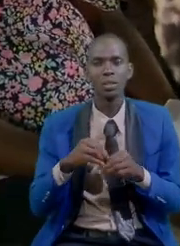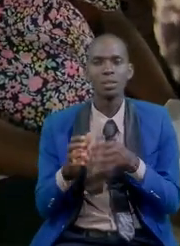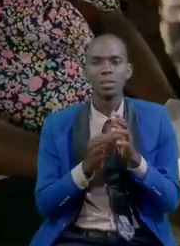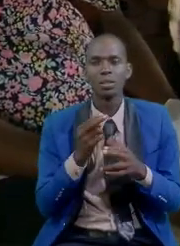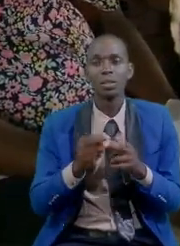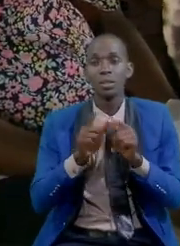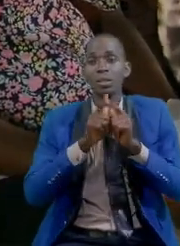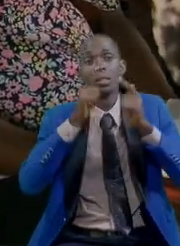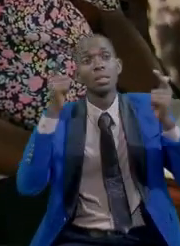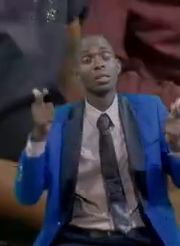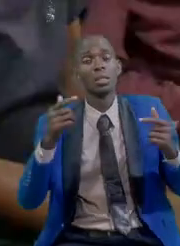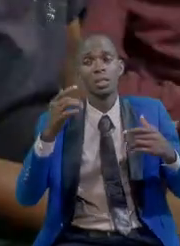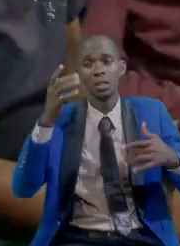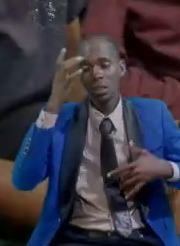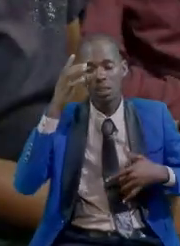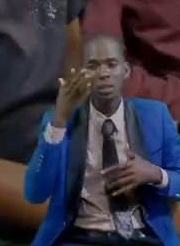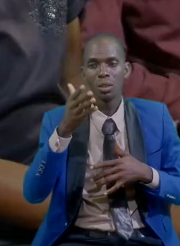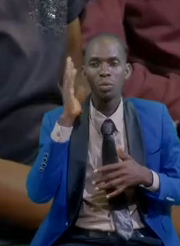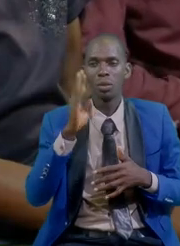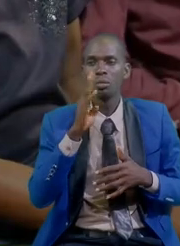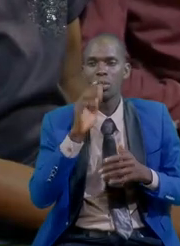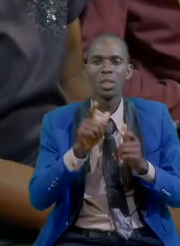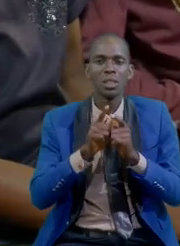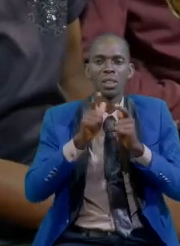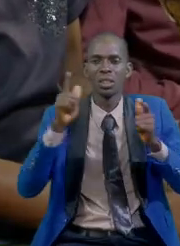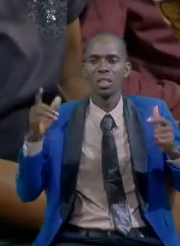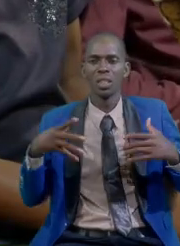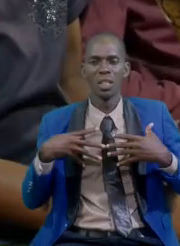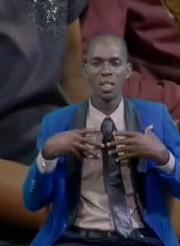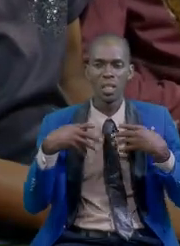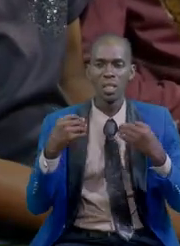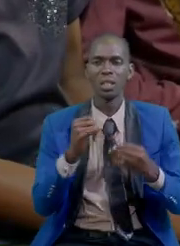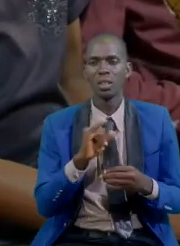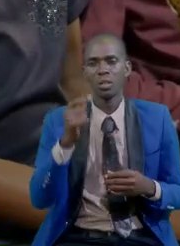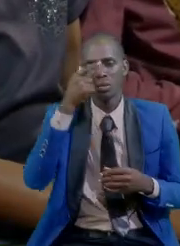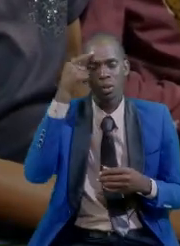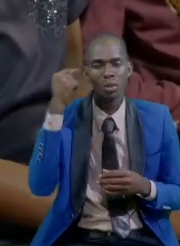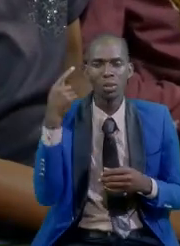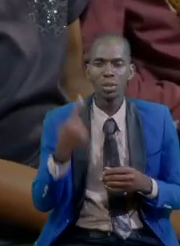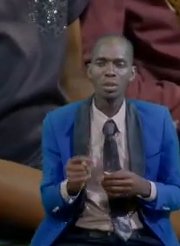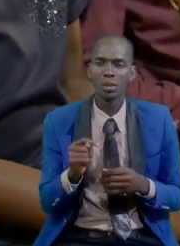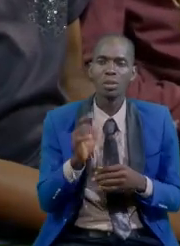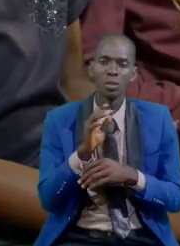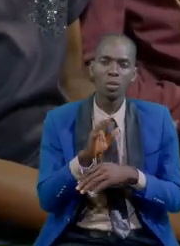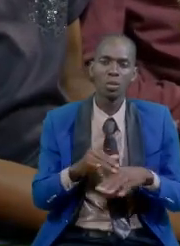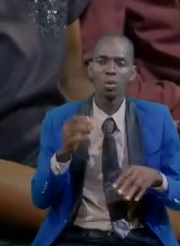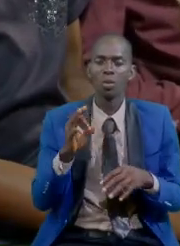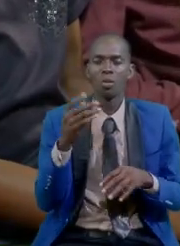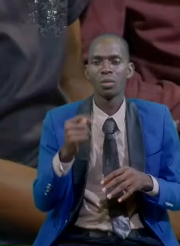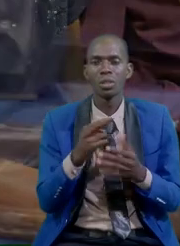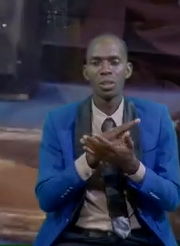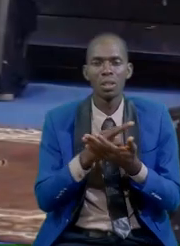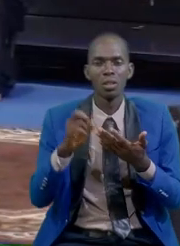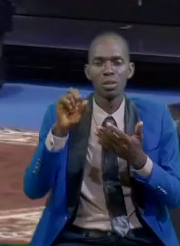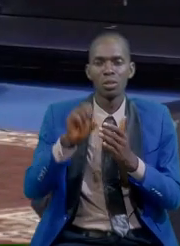will be a greater healing. Because the prayer of the righteous availeth much.